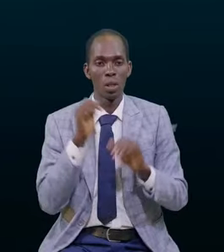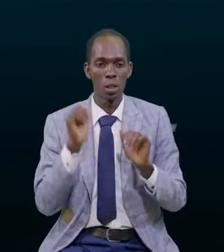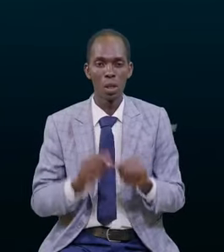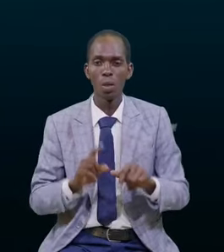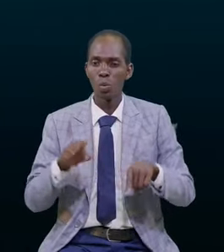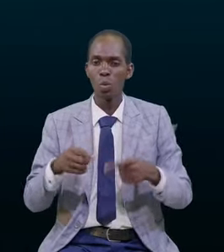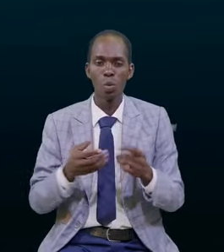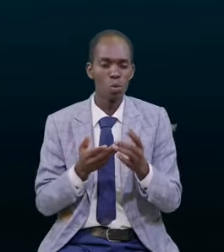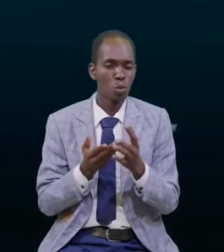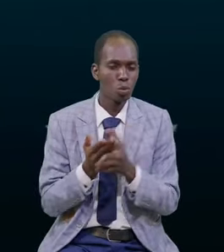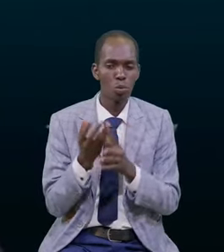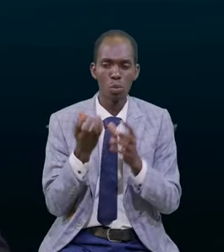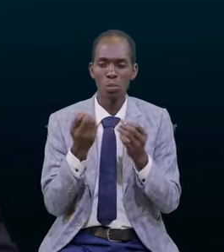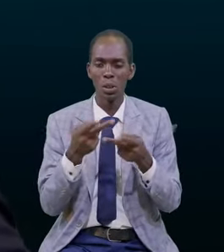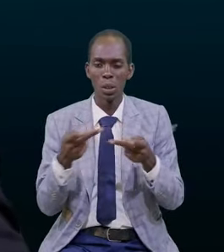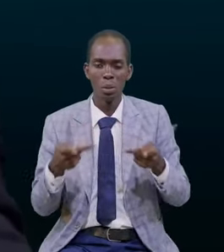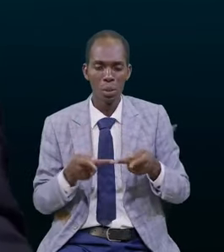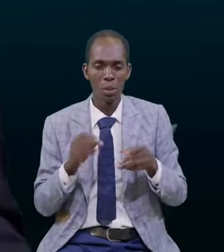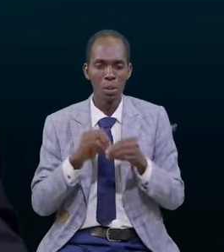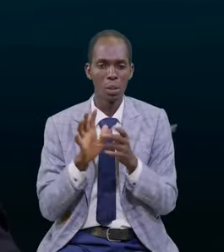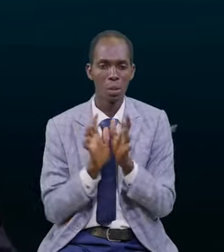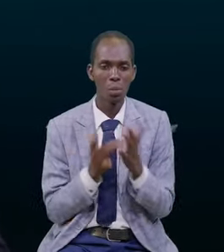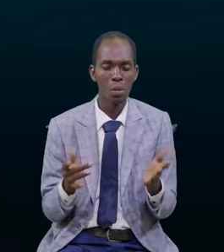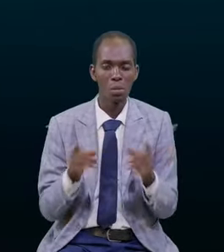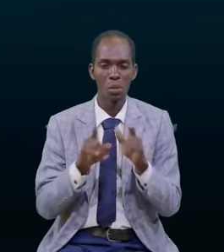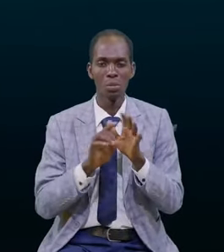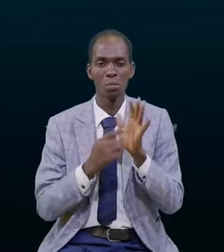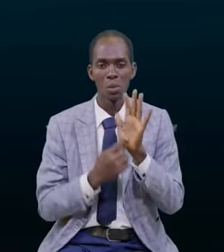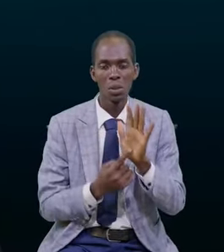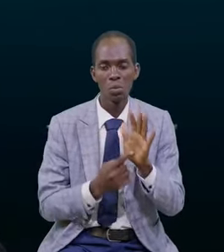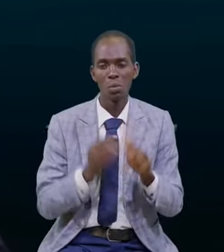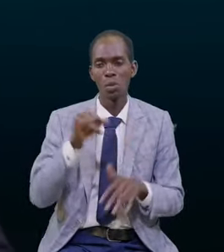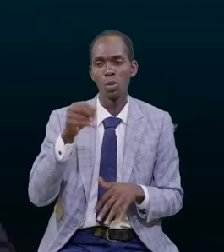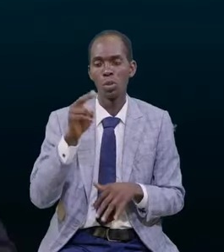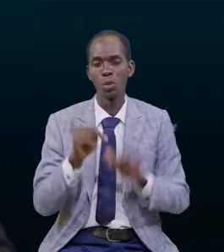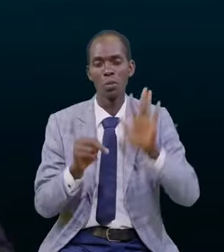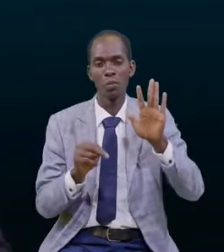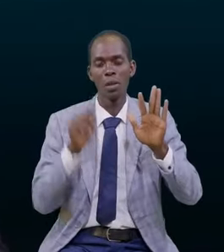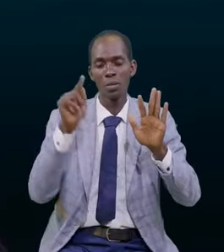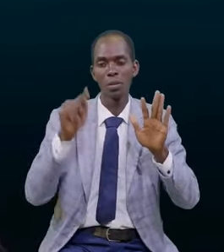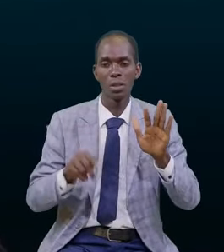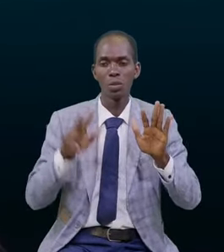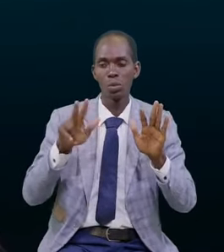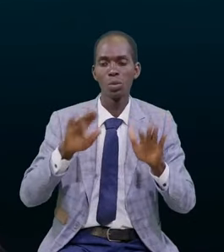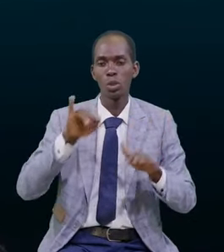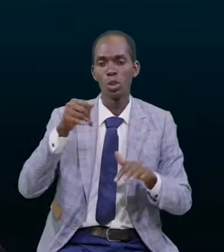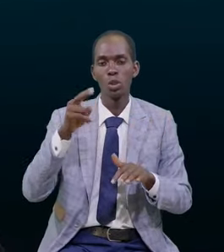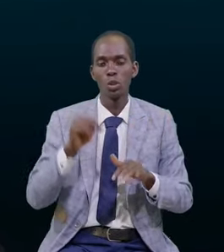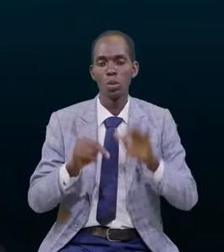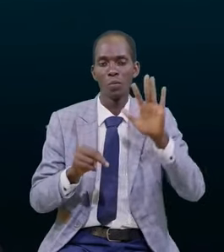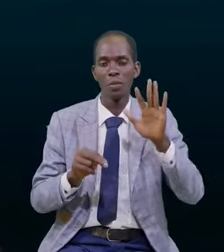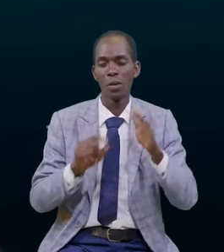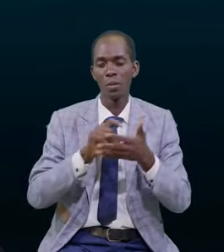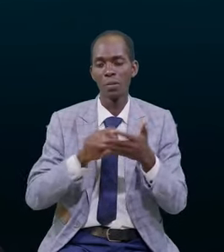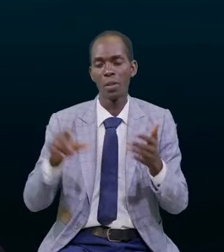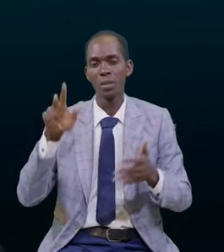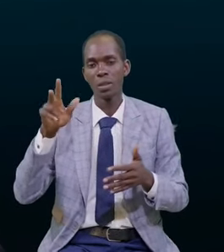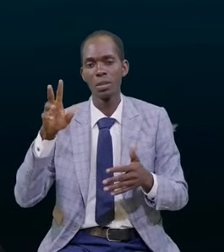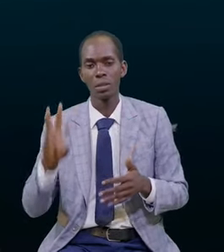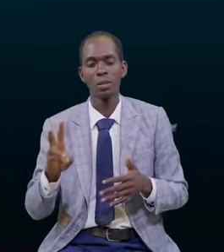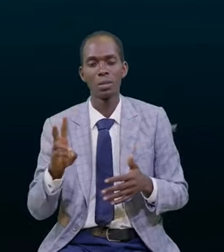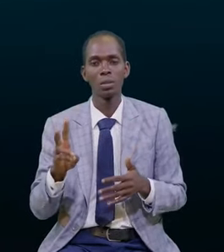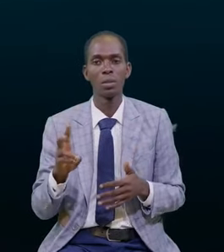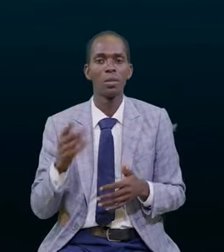references John 536 John CH 6 verse 29 but look at chapter 10:36 again